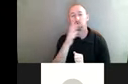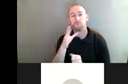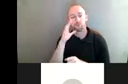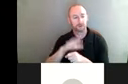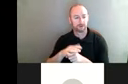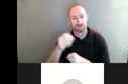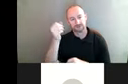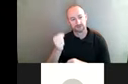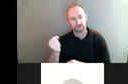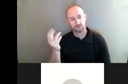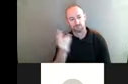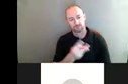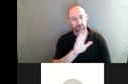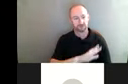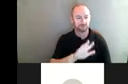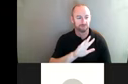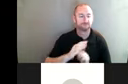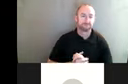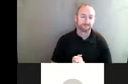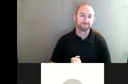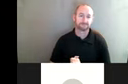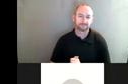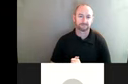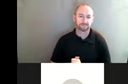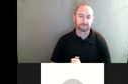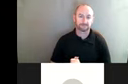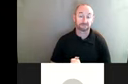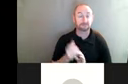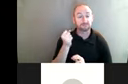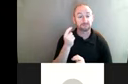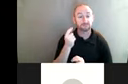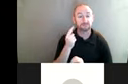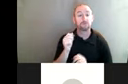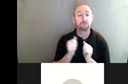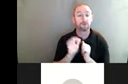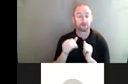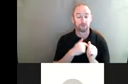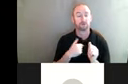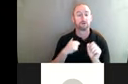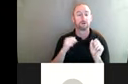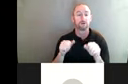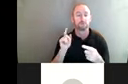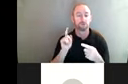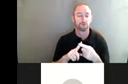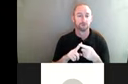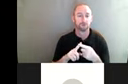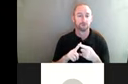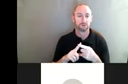in the southwest portion of the state. But even at that, we were able to